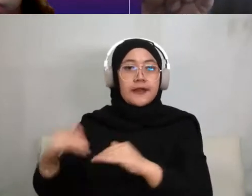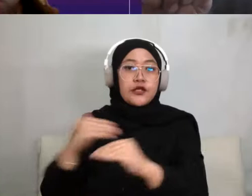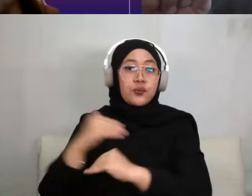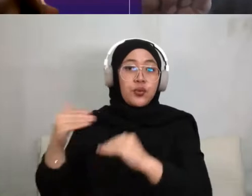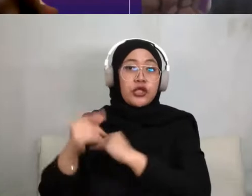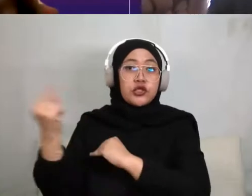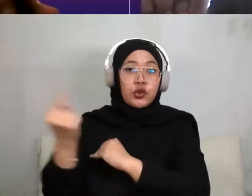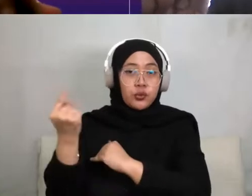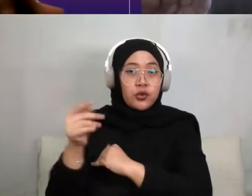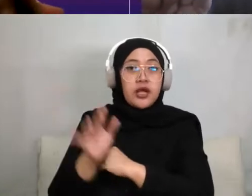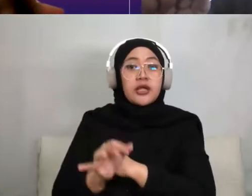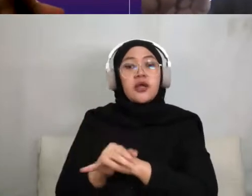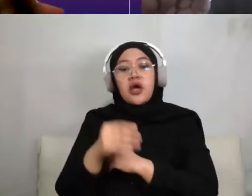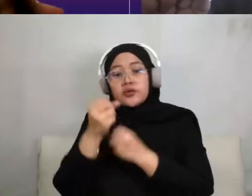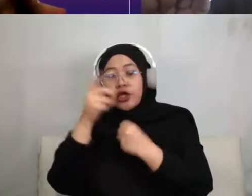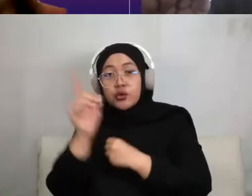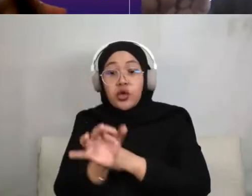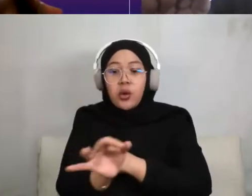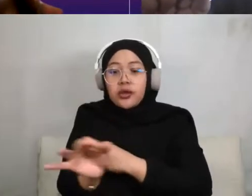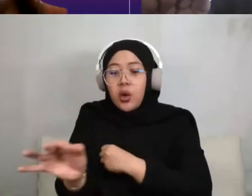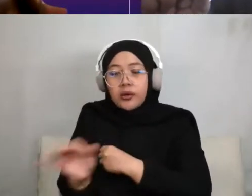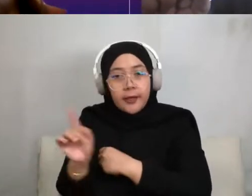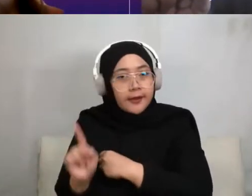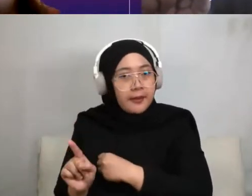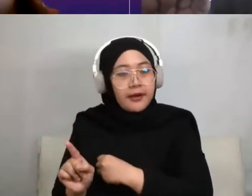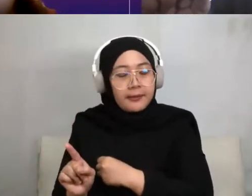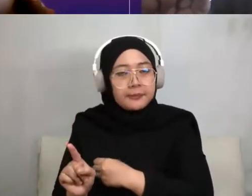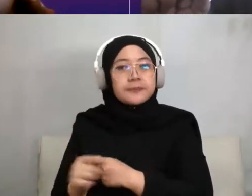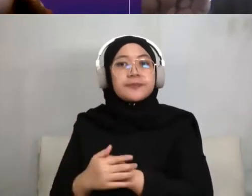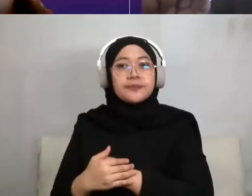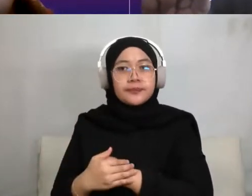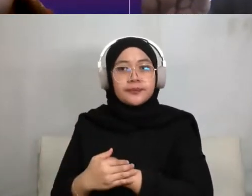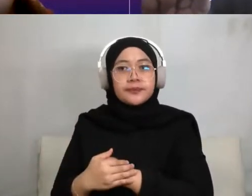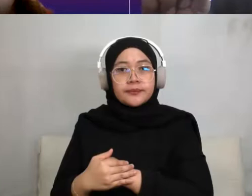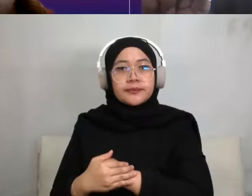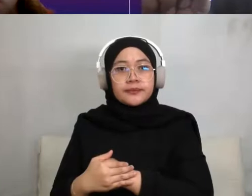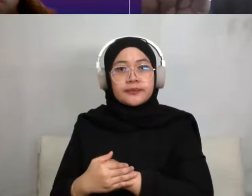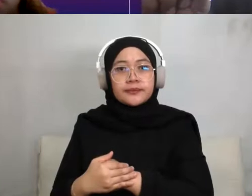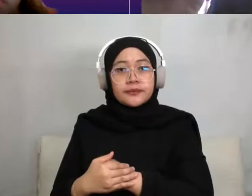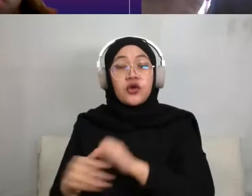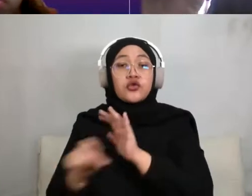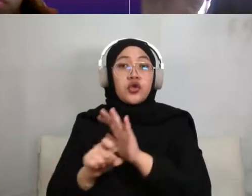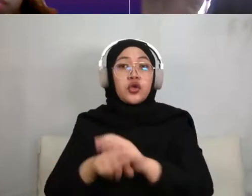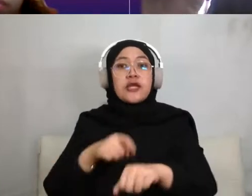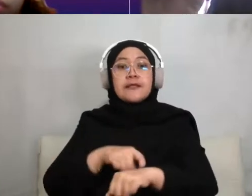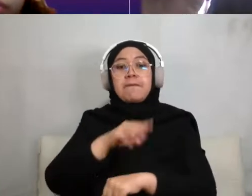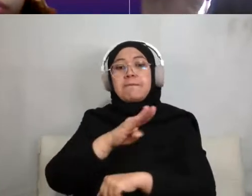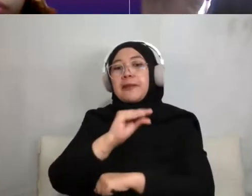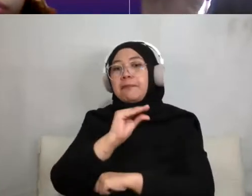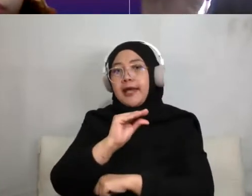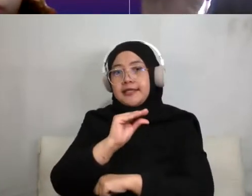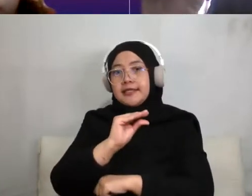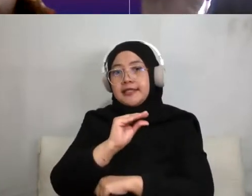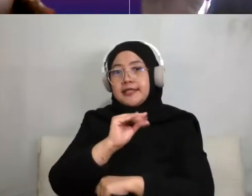Public transport operations will be available in any city, say from 4 o'clock in the morning, may end at 11 to